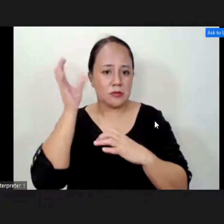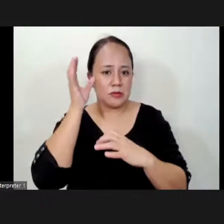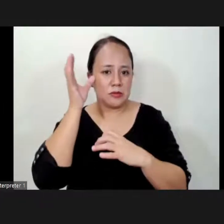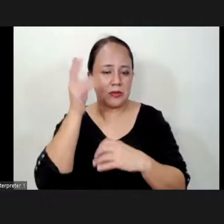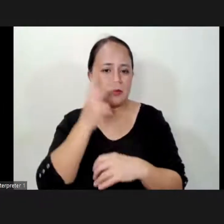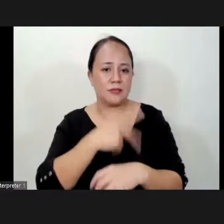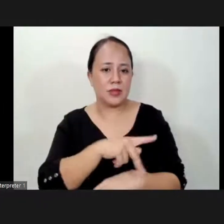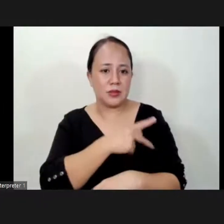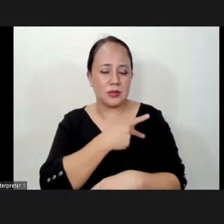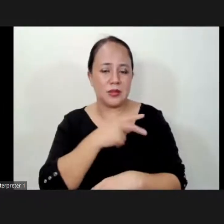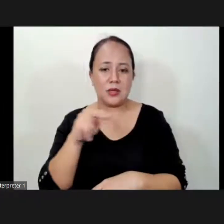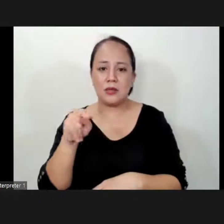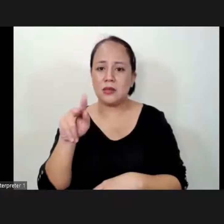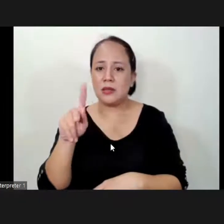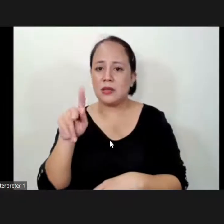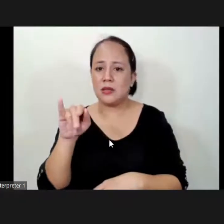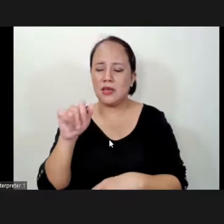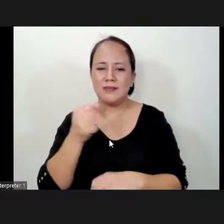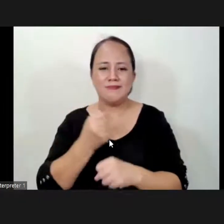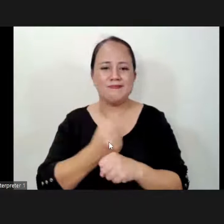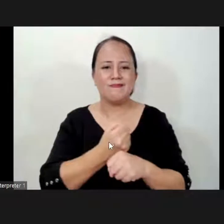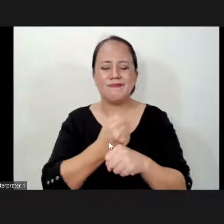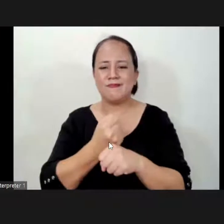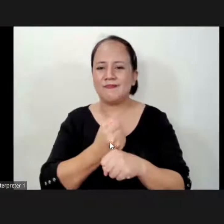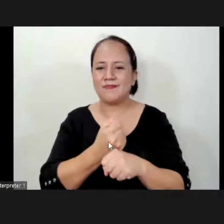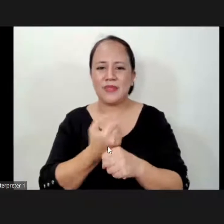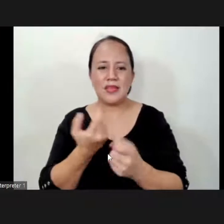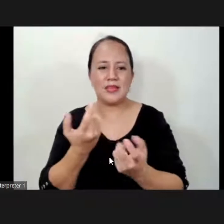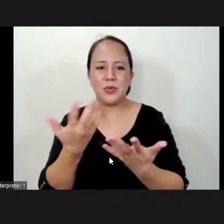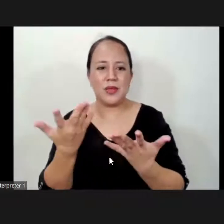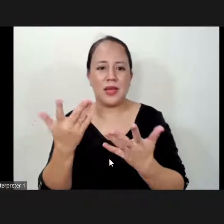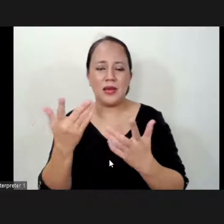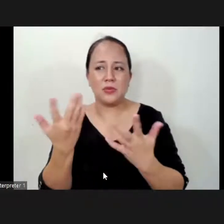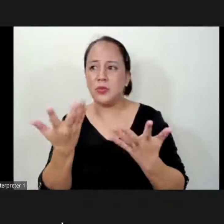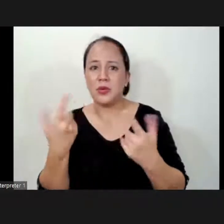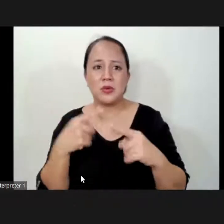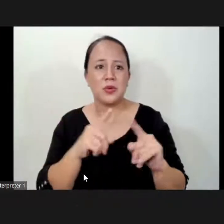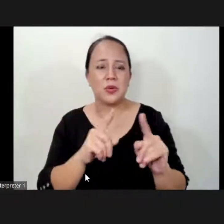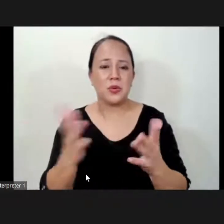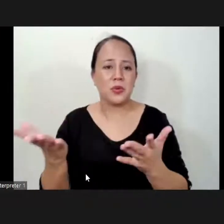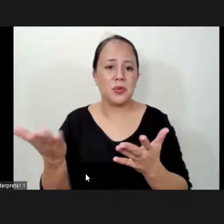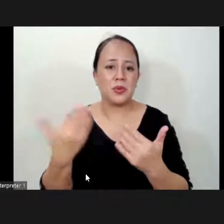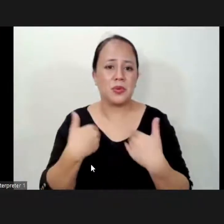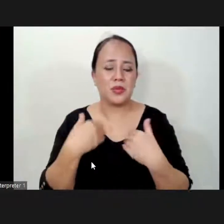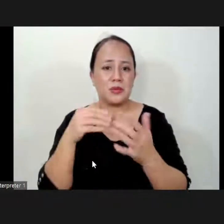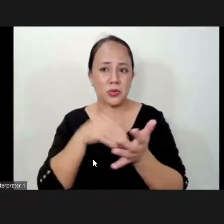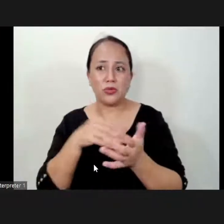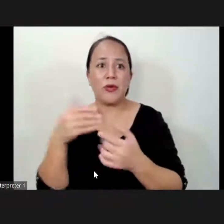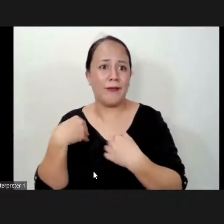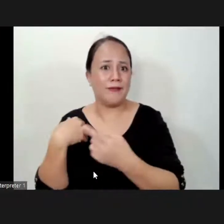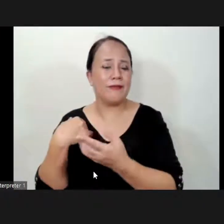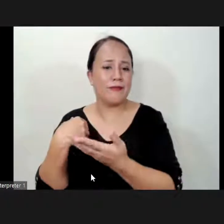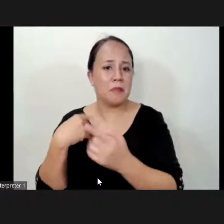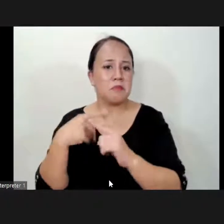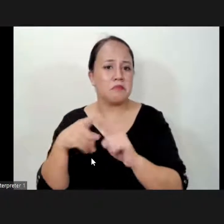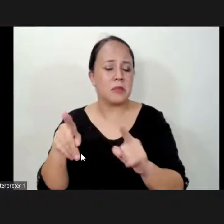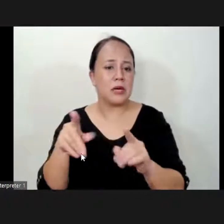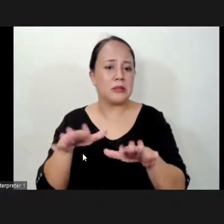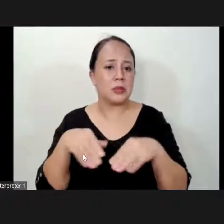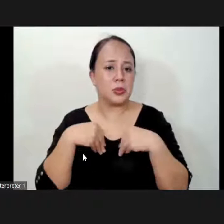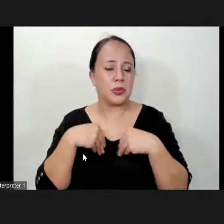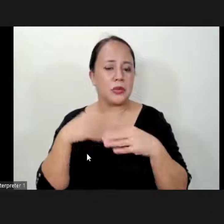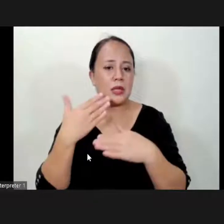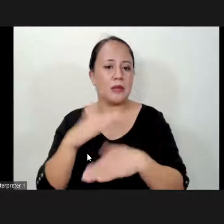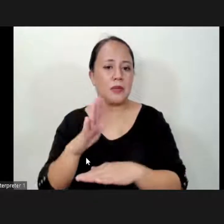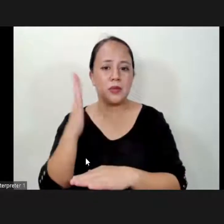patients in NKTI are suffering. They don't have anywhere to go. Their doctors are there, but their admissions are